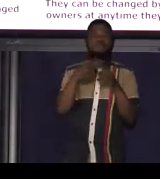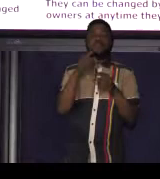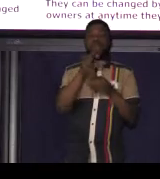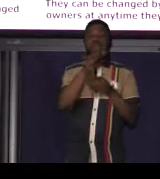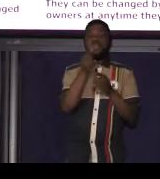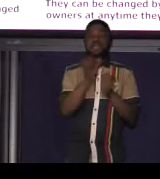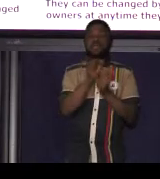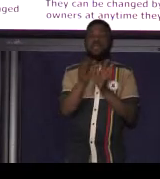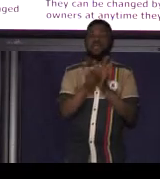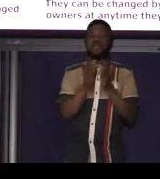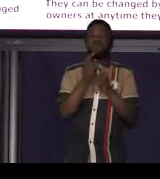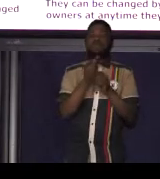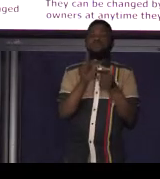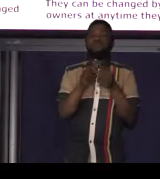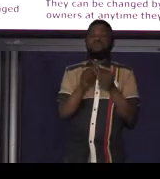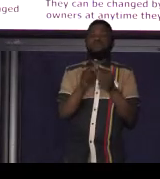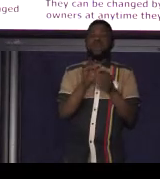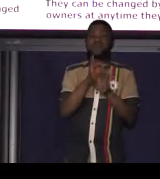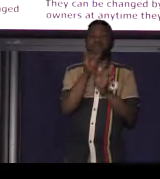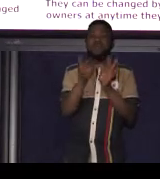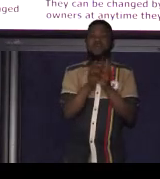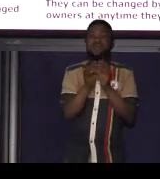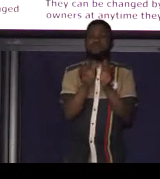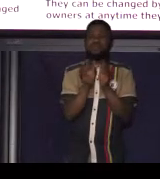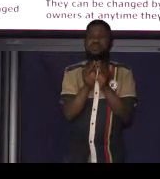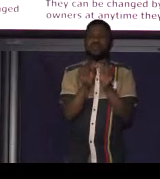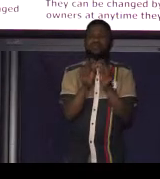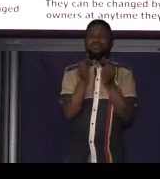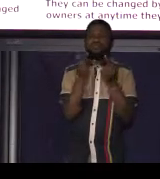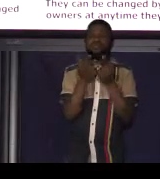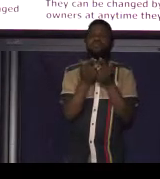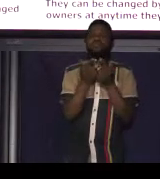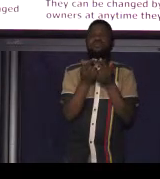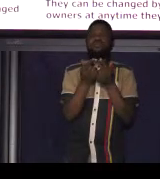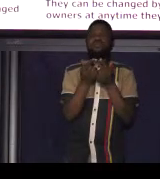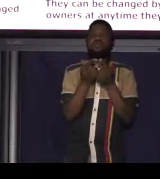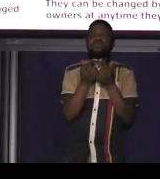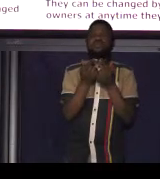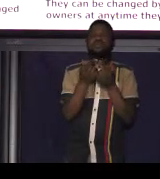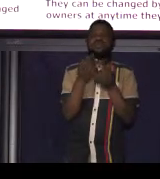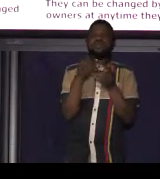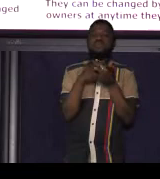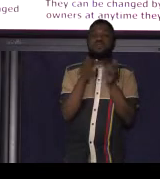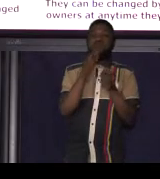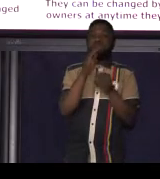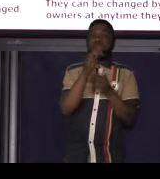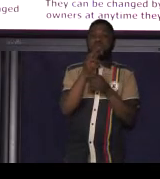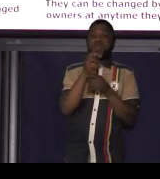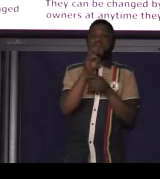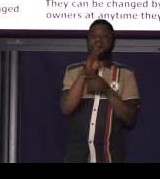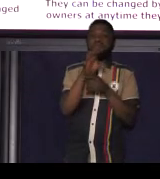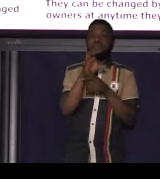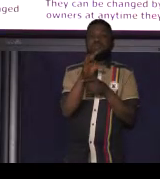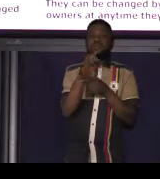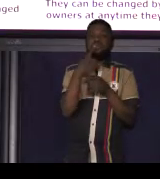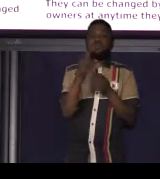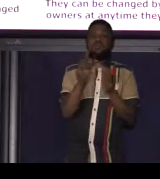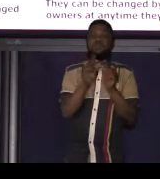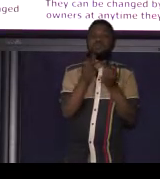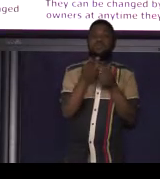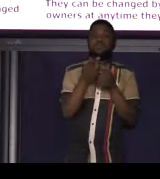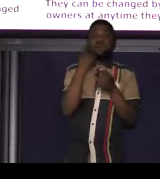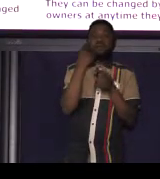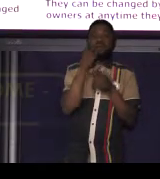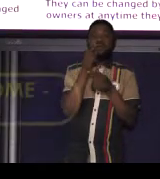Nigeria. But the other symbol, they are used to identify specific group. It could be the group for NLC. It could be